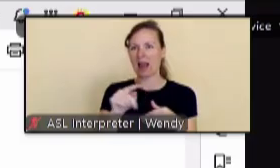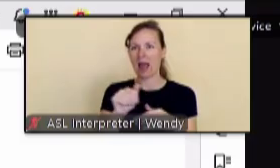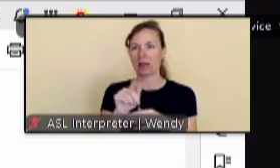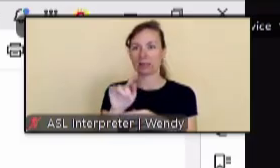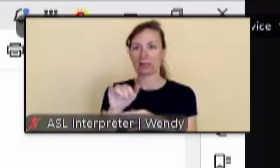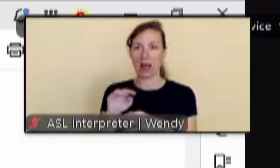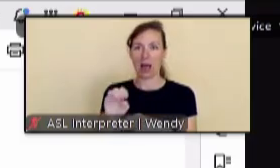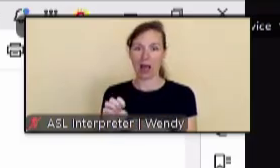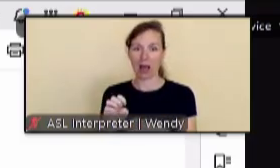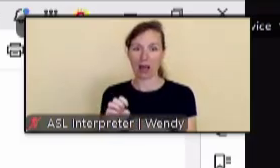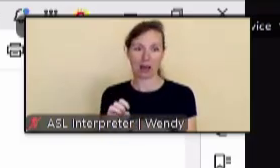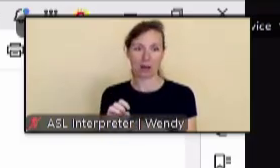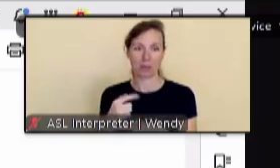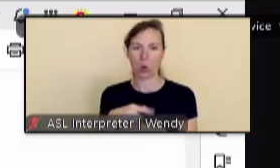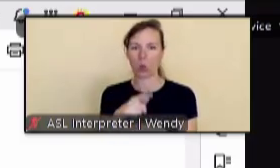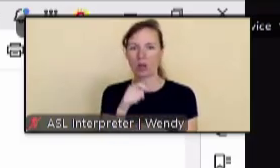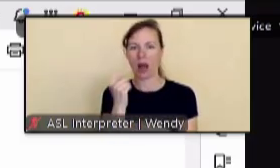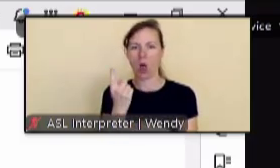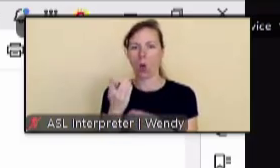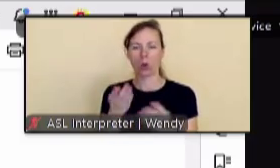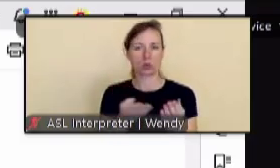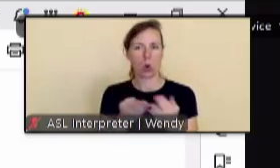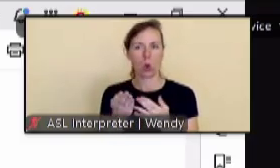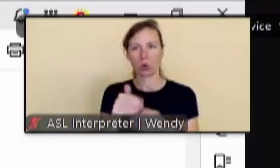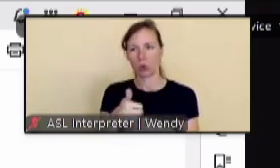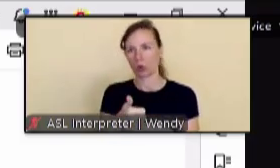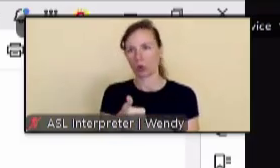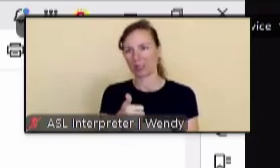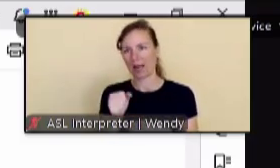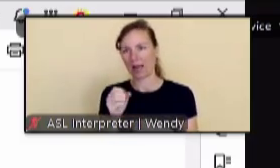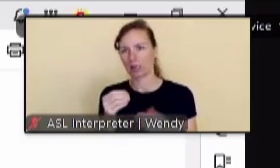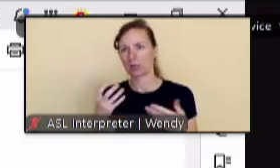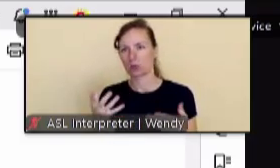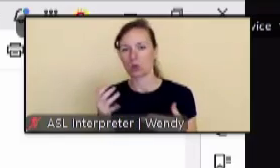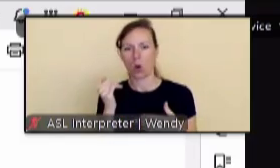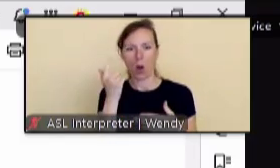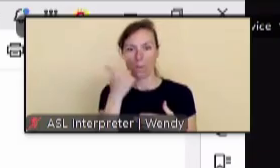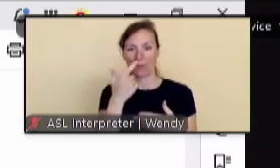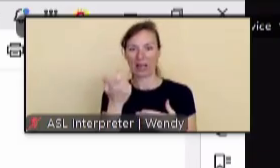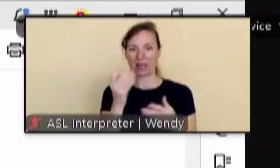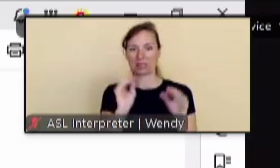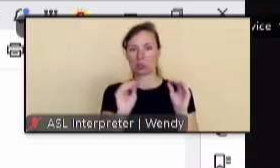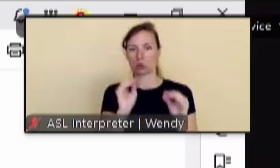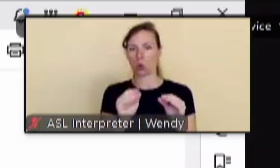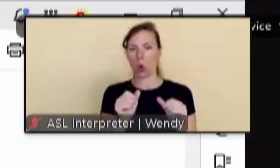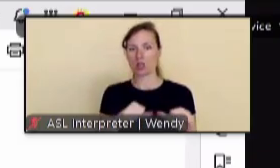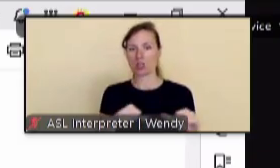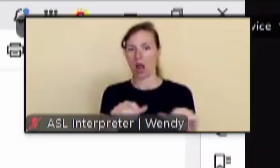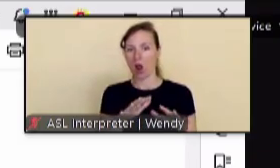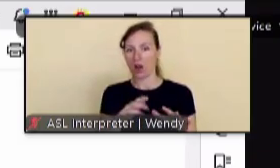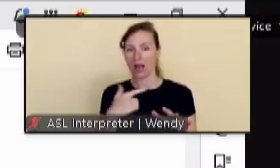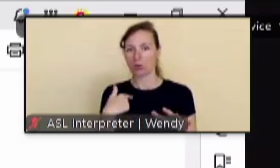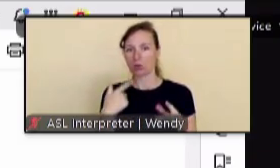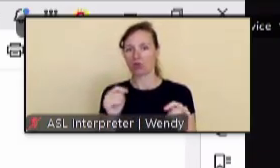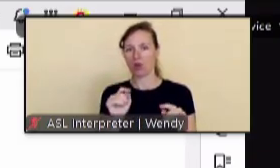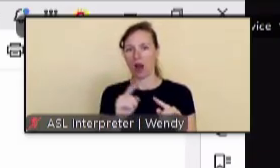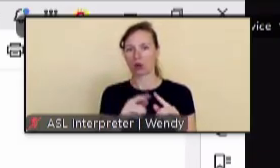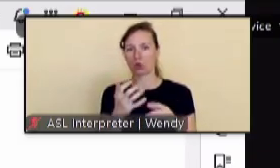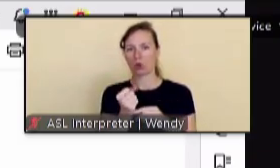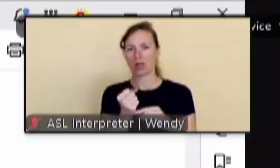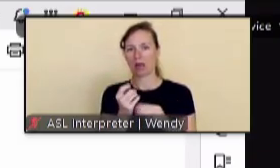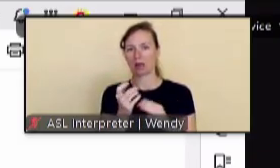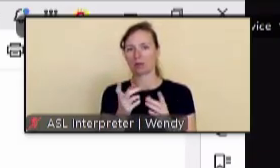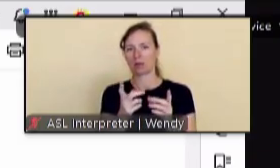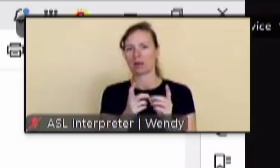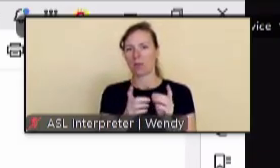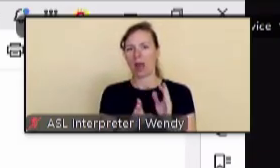10, and so sometimes we've had to, because of storage areas, try to get the demand up when we get 6 requests,